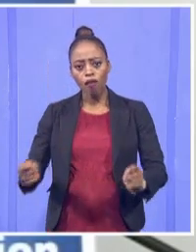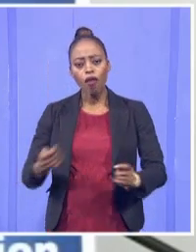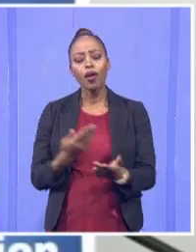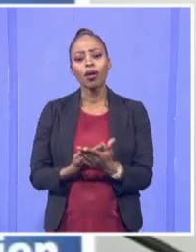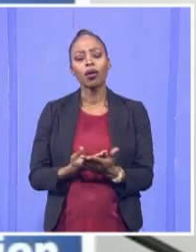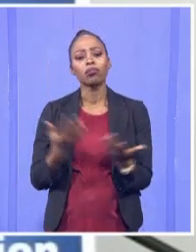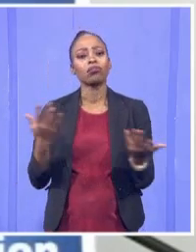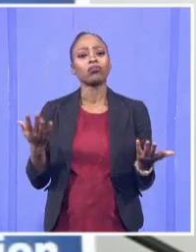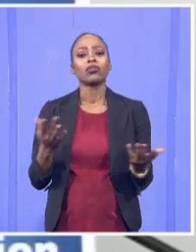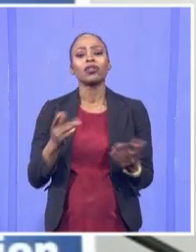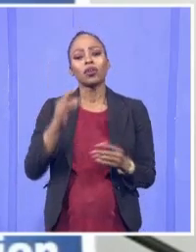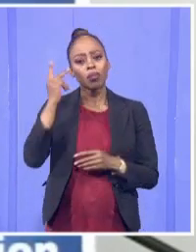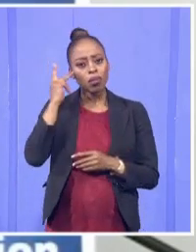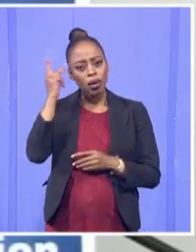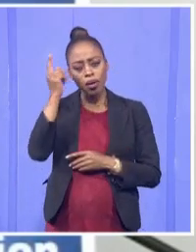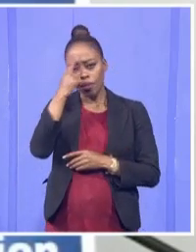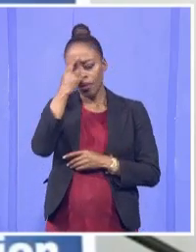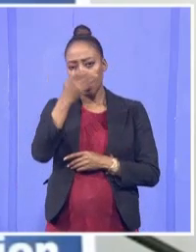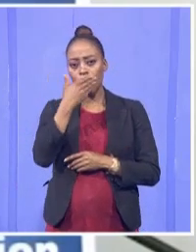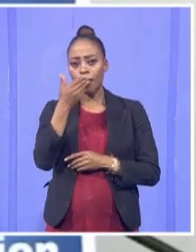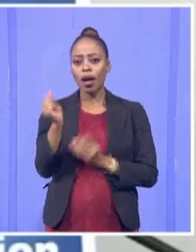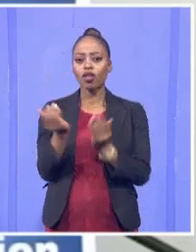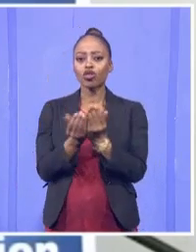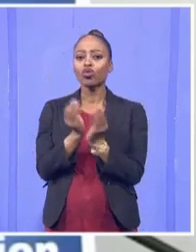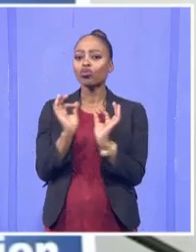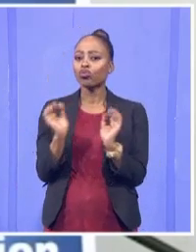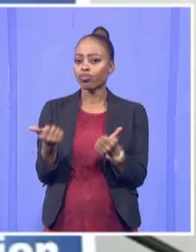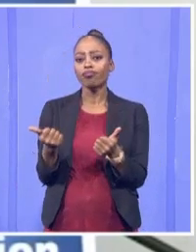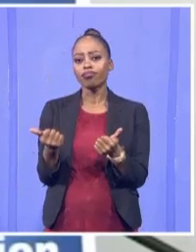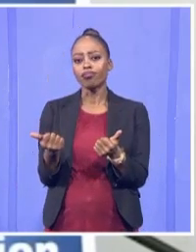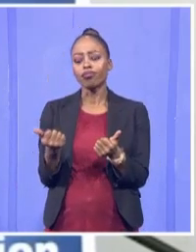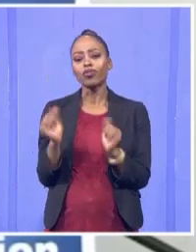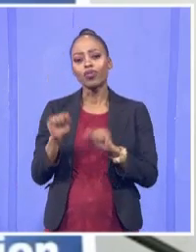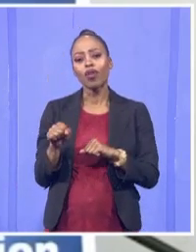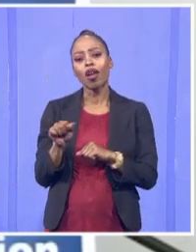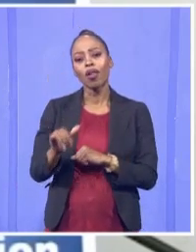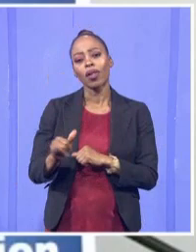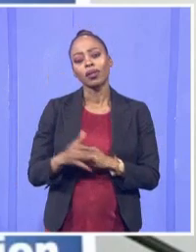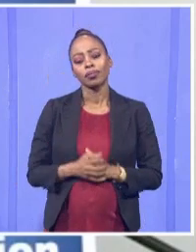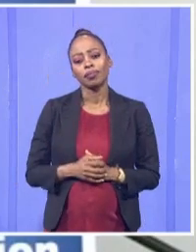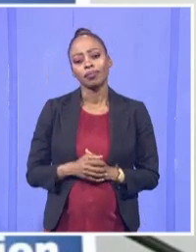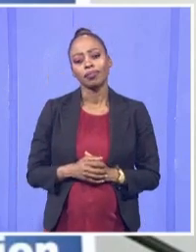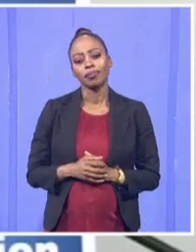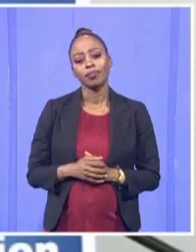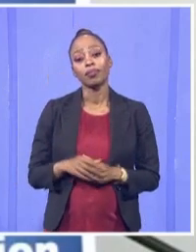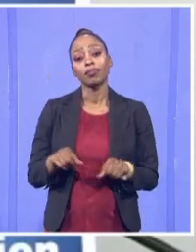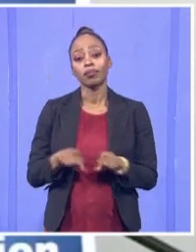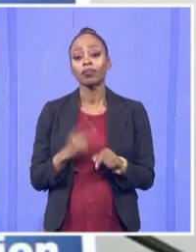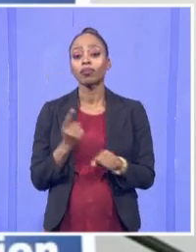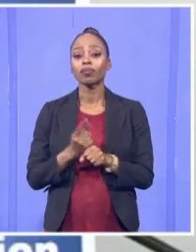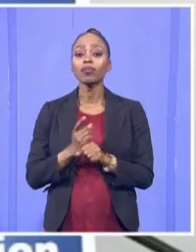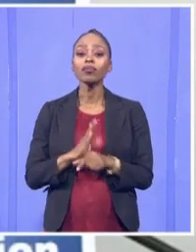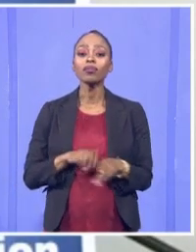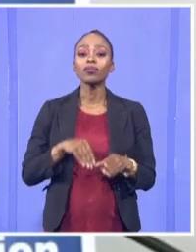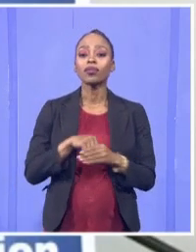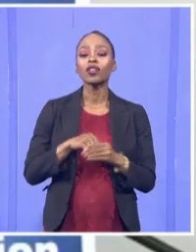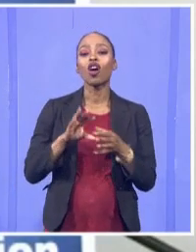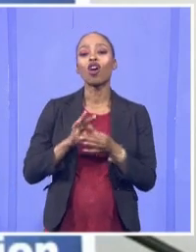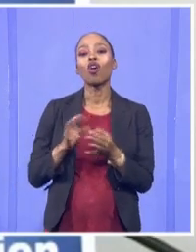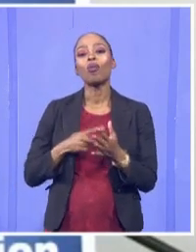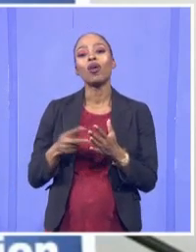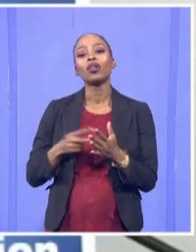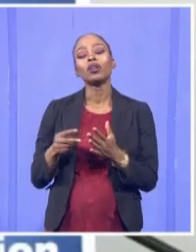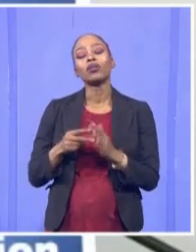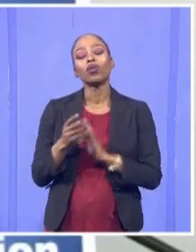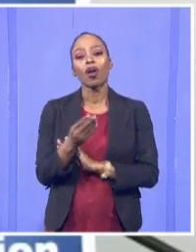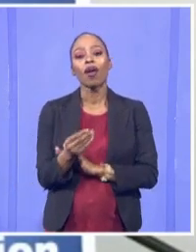if the parents believe it's the best school, we'll allow that, including the home address that is